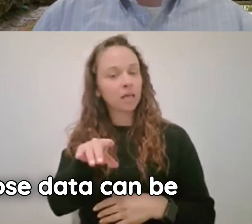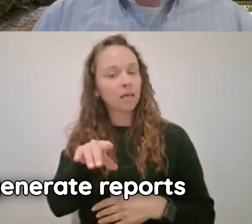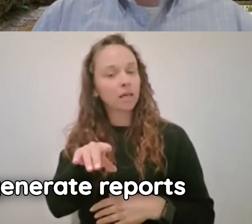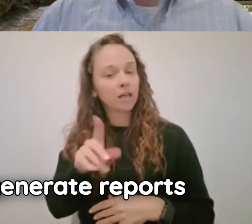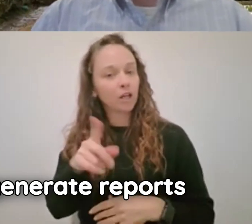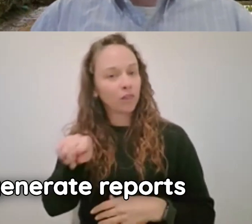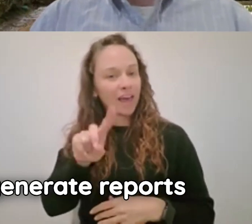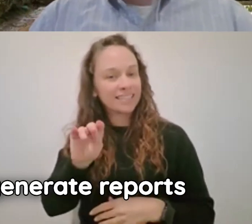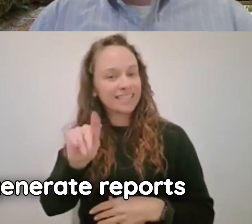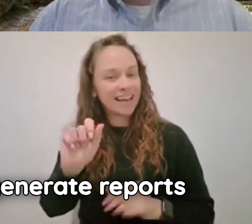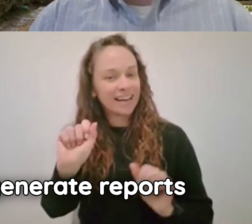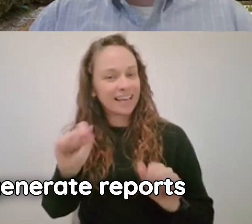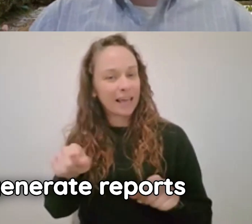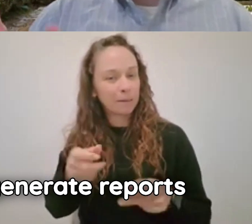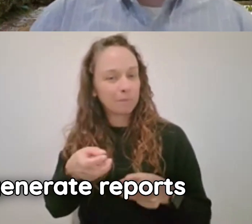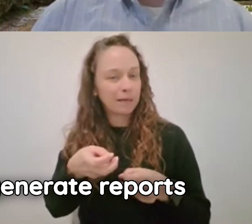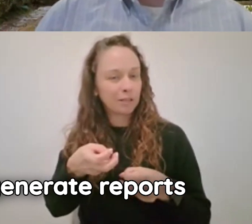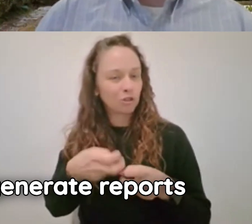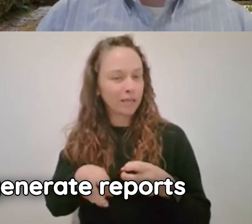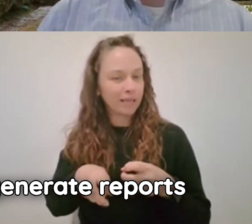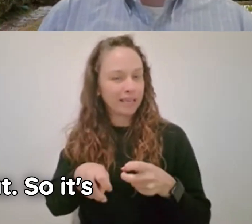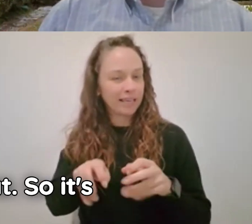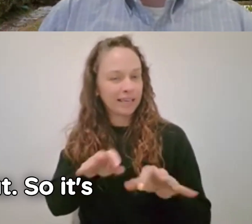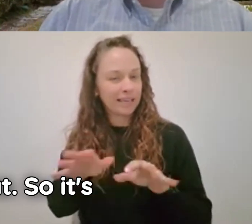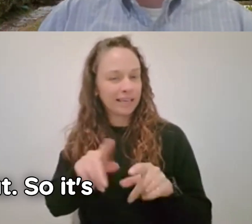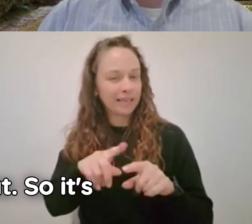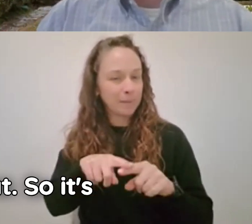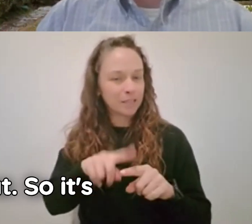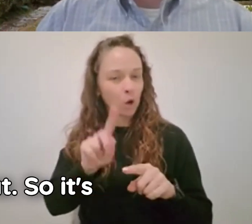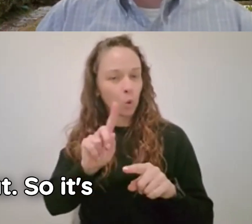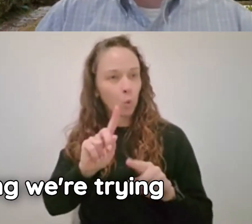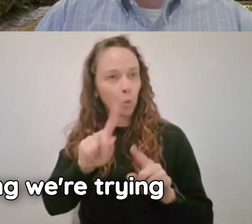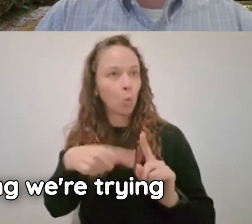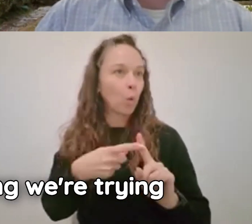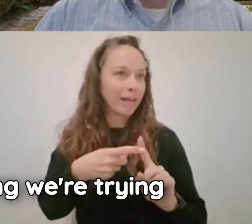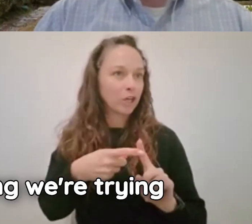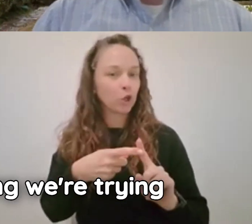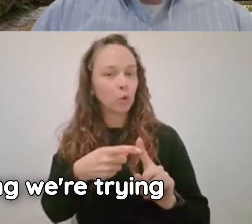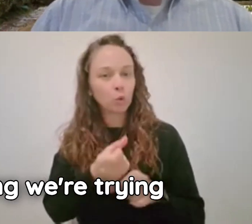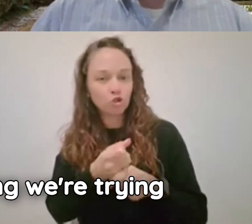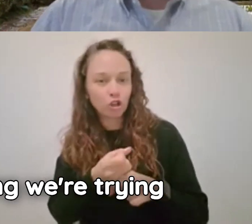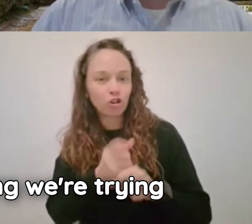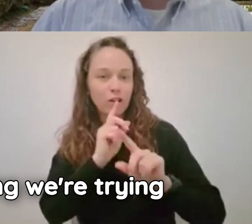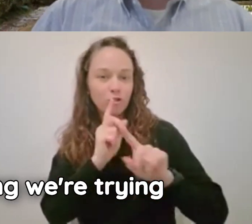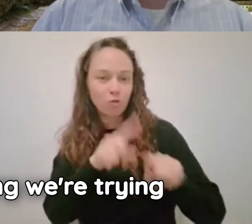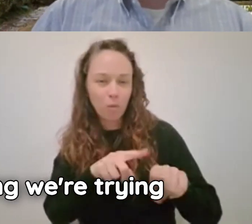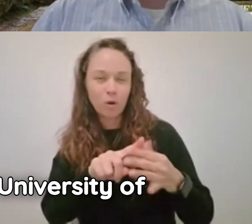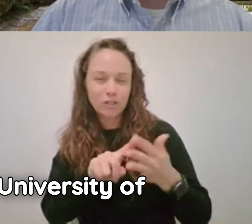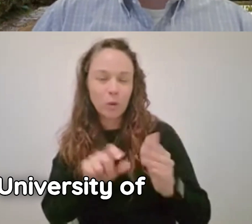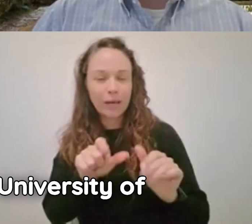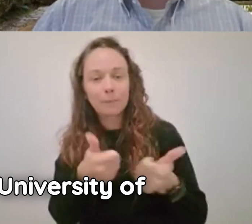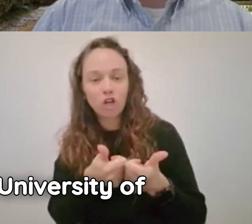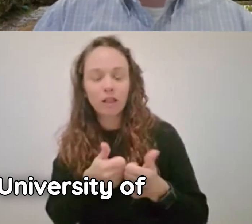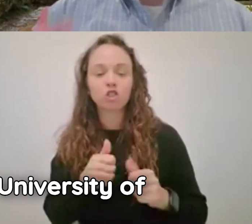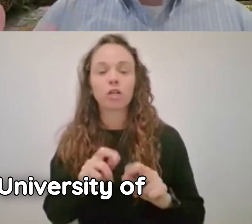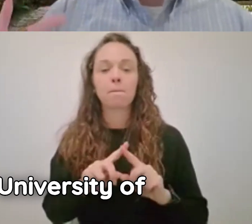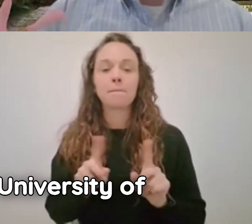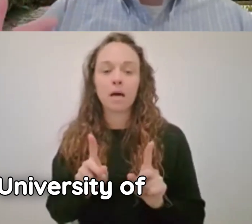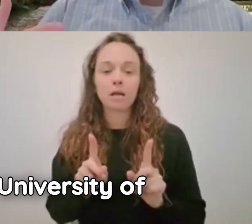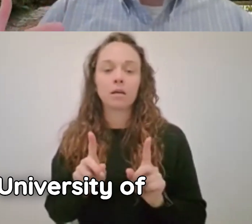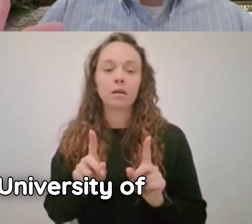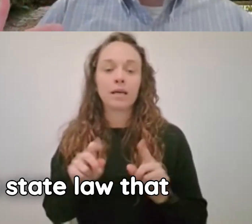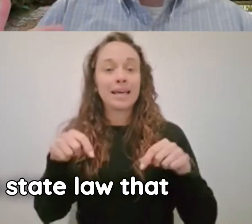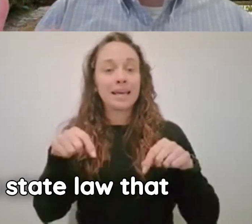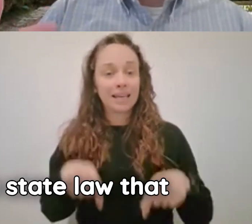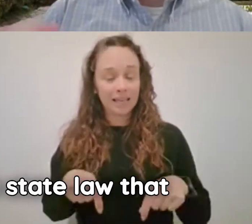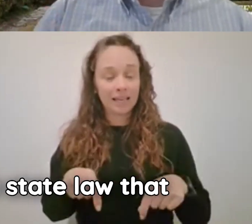data can be tricky about when you regenerate reports and things like that. So it's challenging. But one thing we're trying to do is, so here at